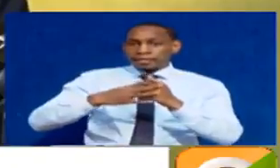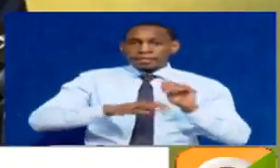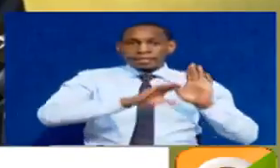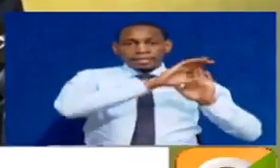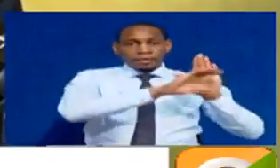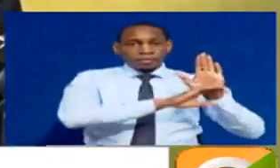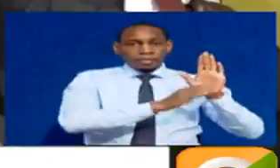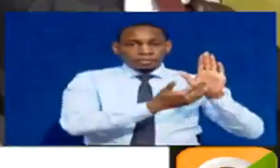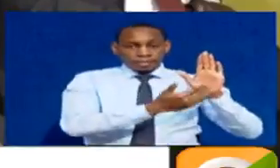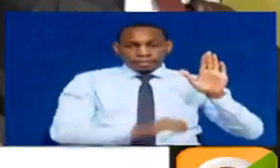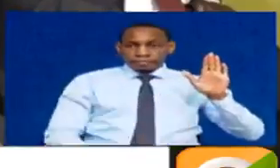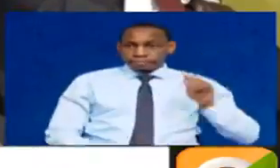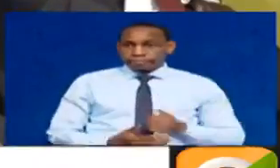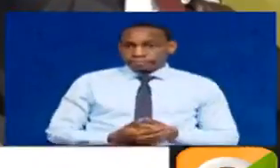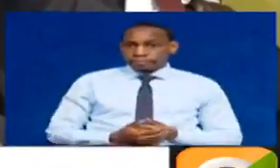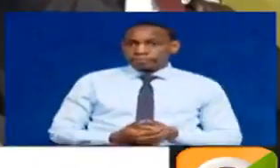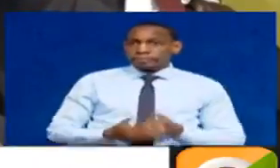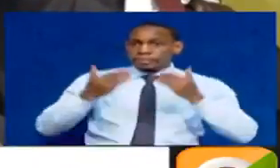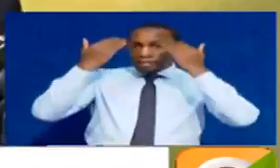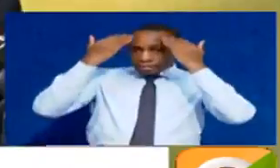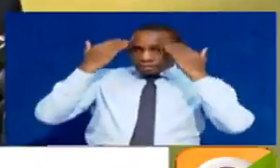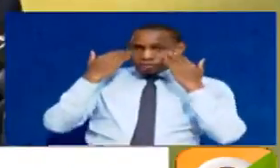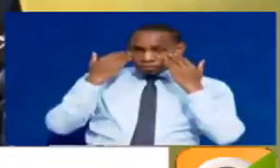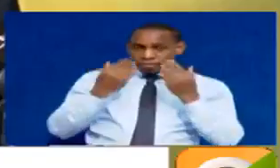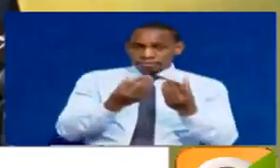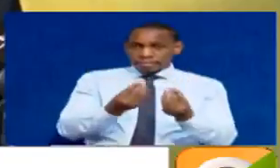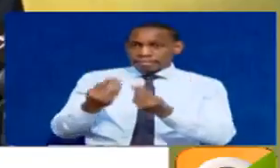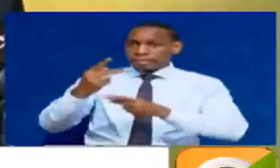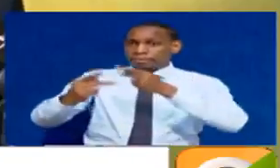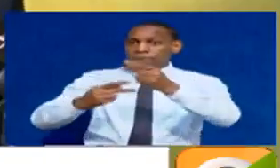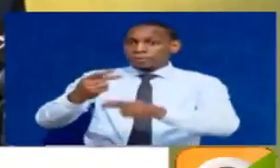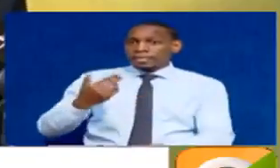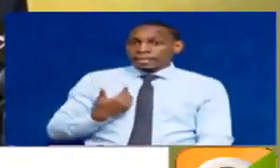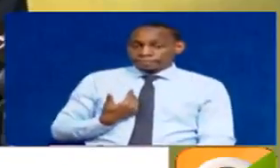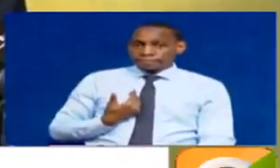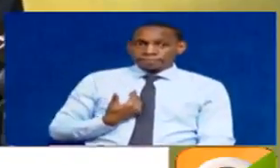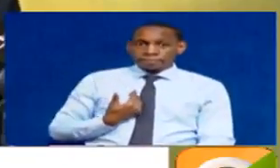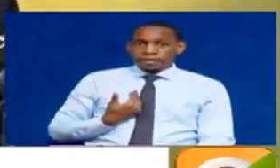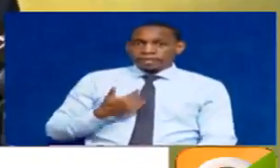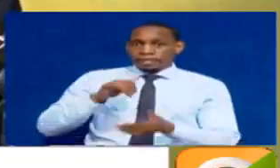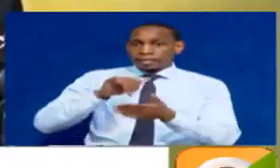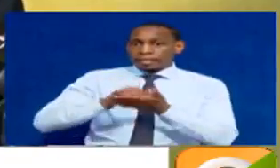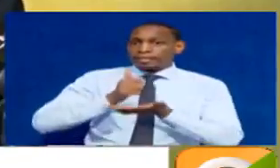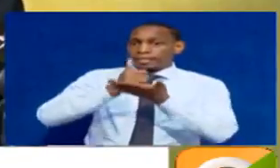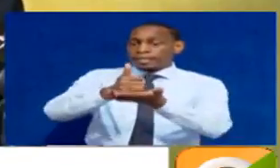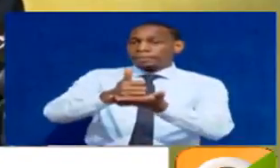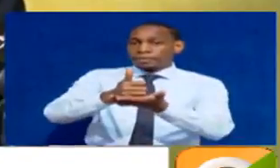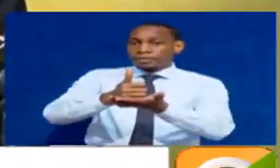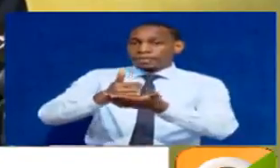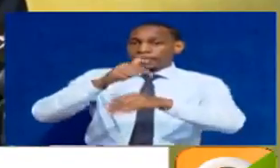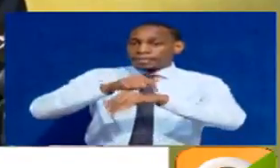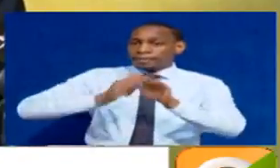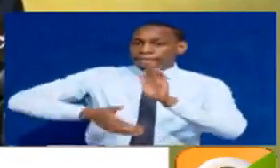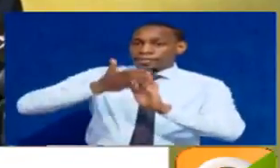the Constitution. The courts have a simplified procedure that facilitates